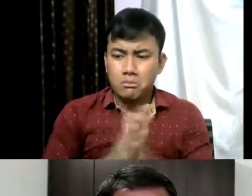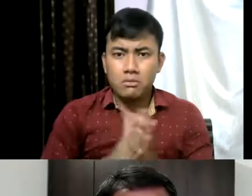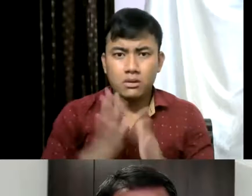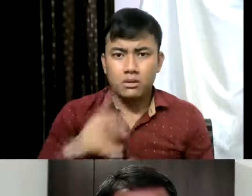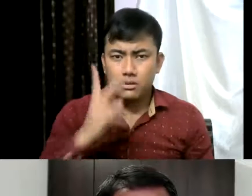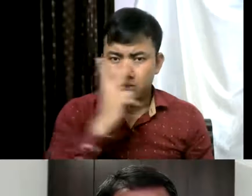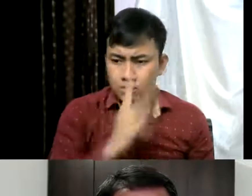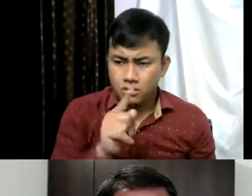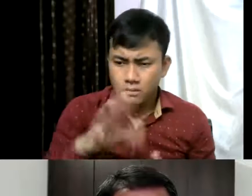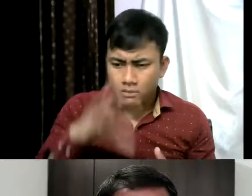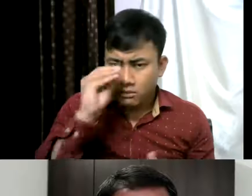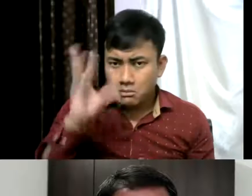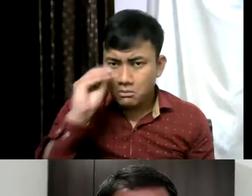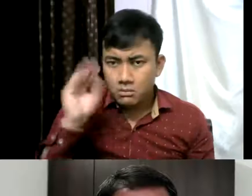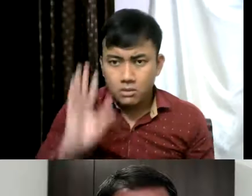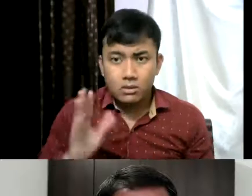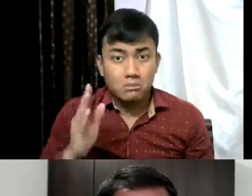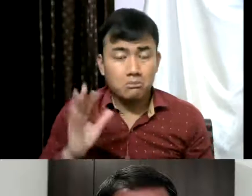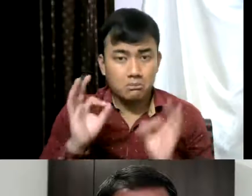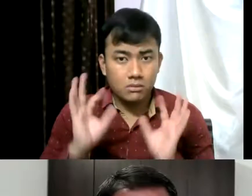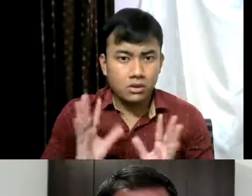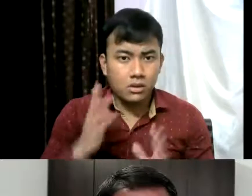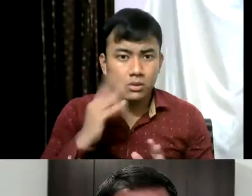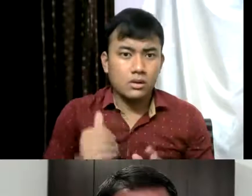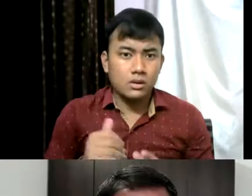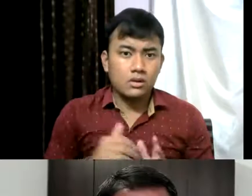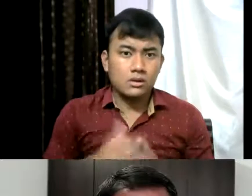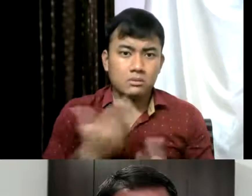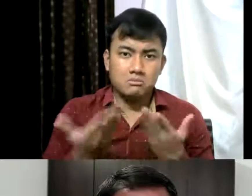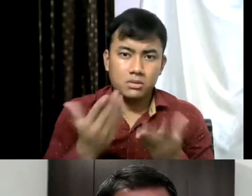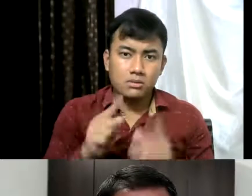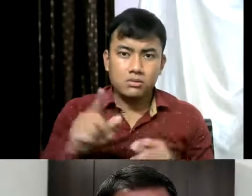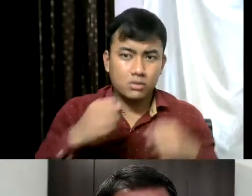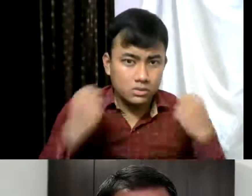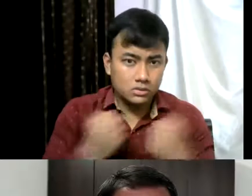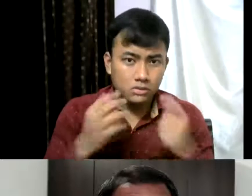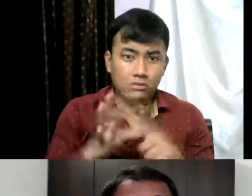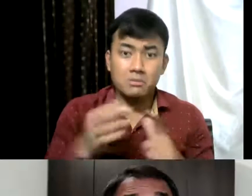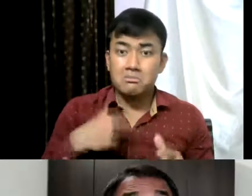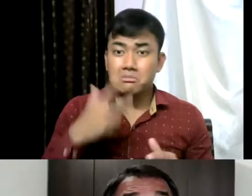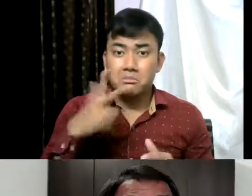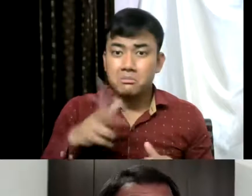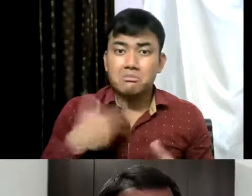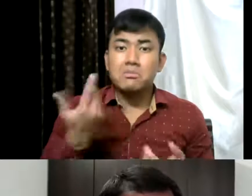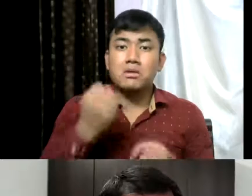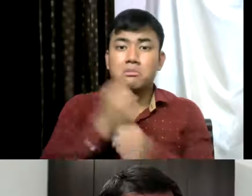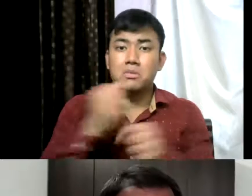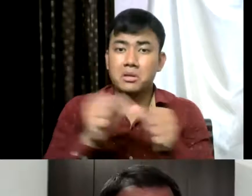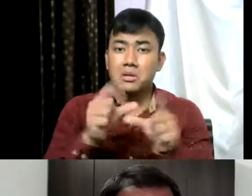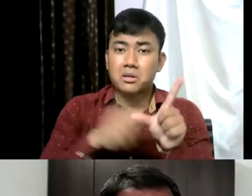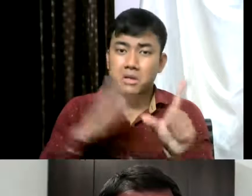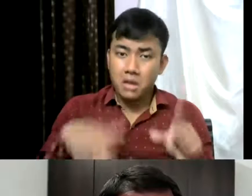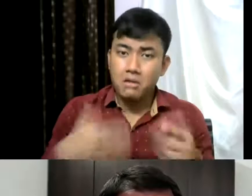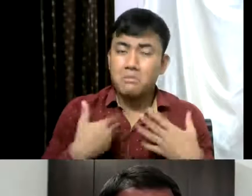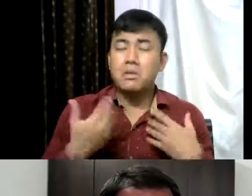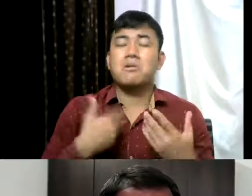actually study, because they're like this marriage of convenience where you're trying to find, I'm gay, my parents are forcing me to get married, let me